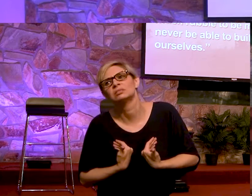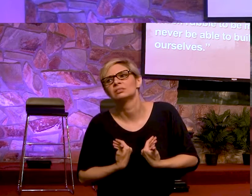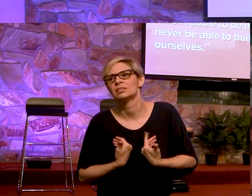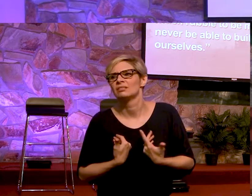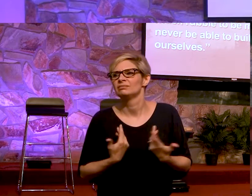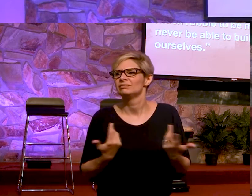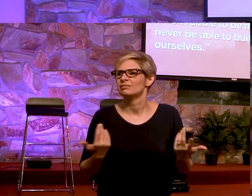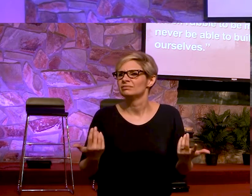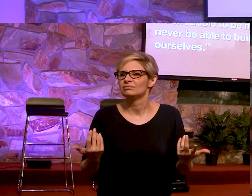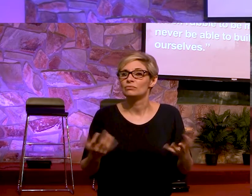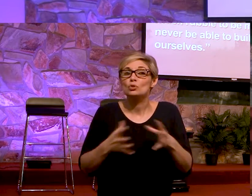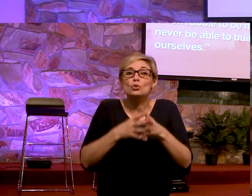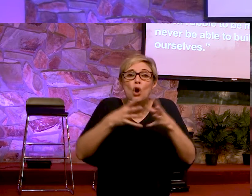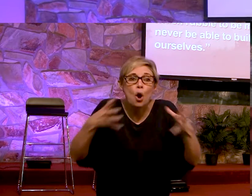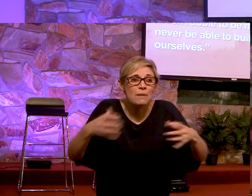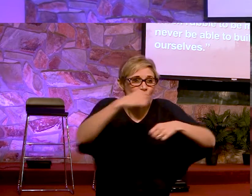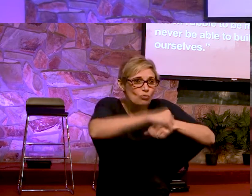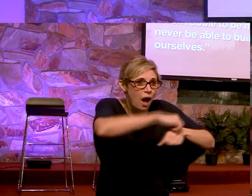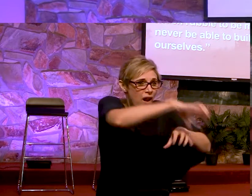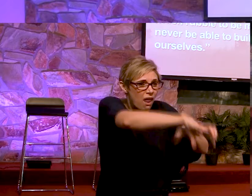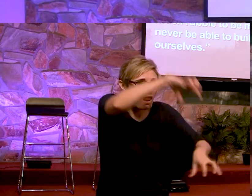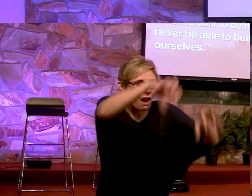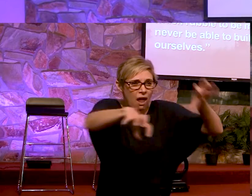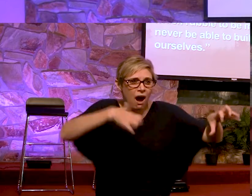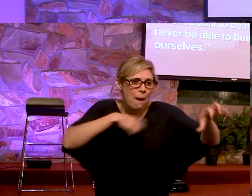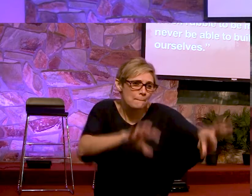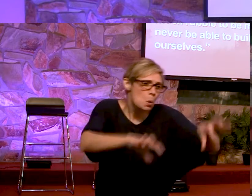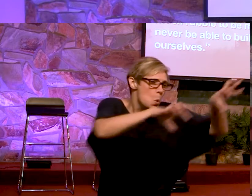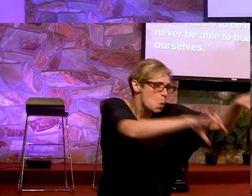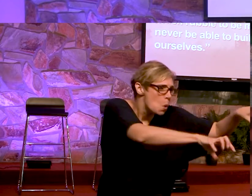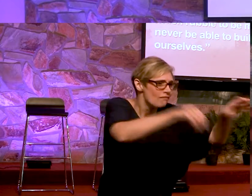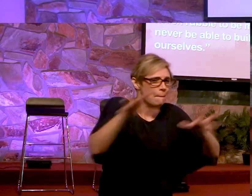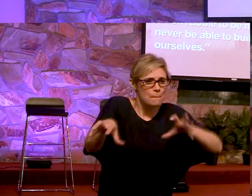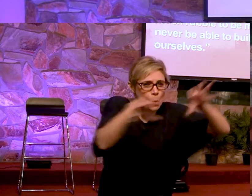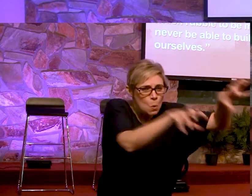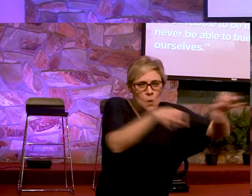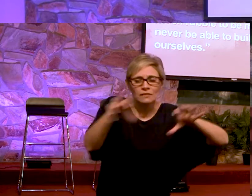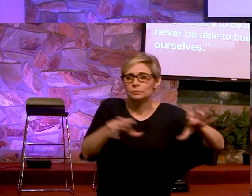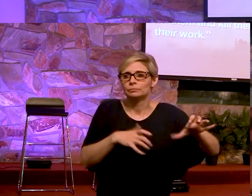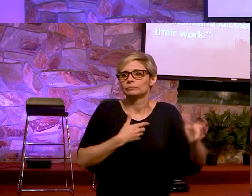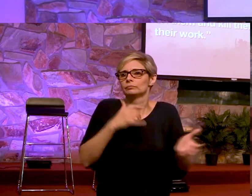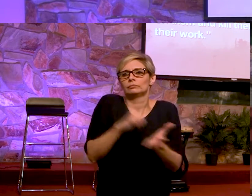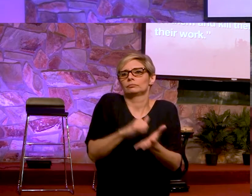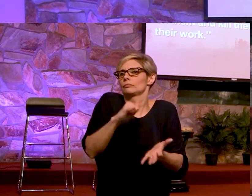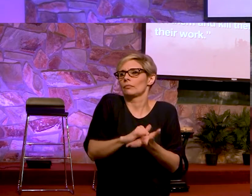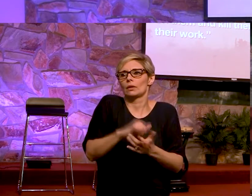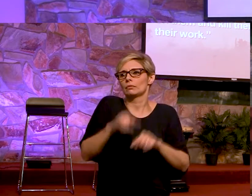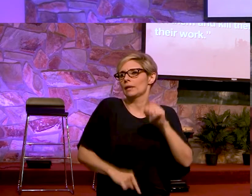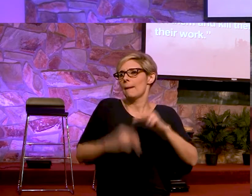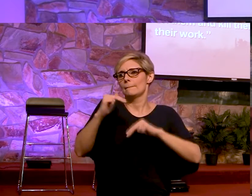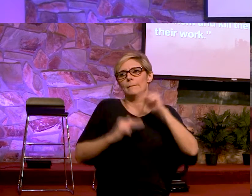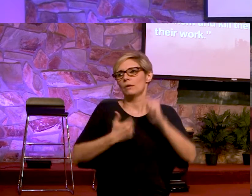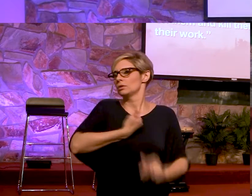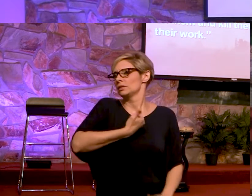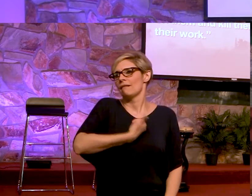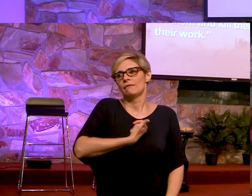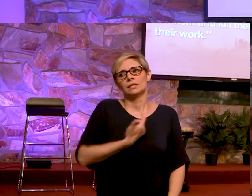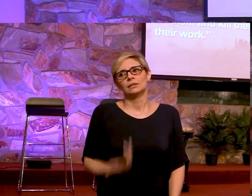much rubble to be moved. We will never be able to build the wall by ourselves.